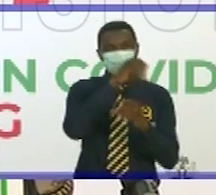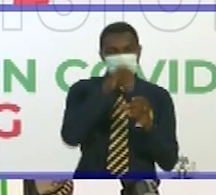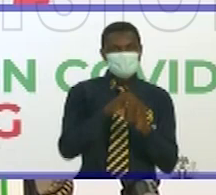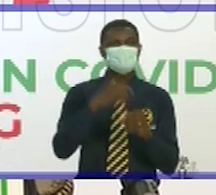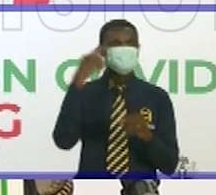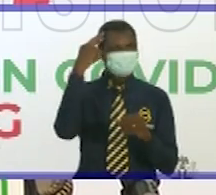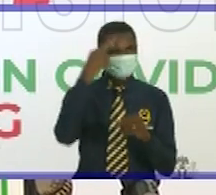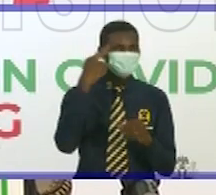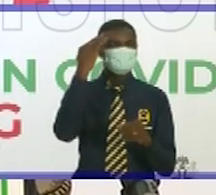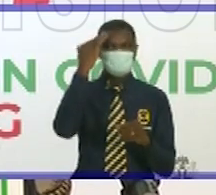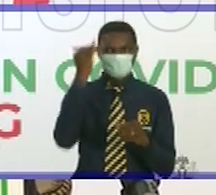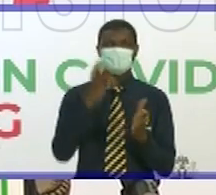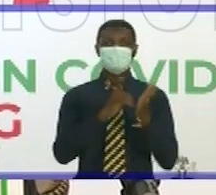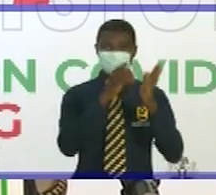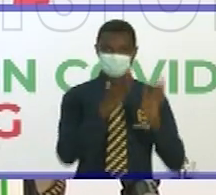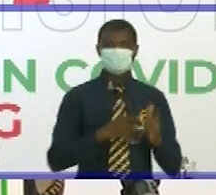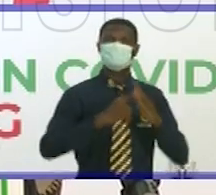won